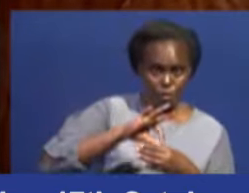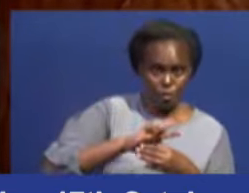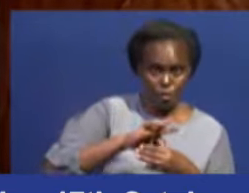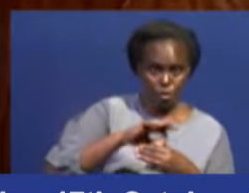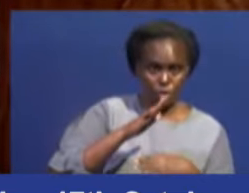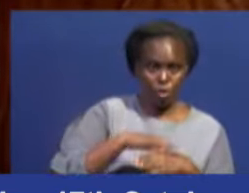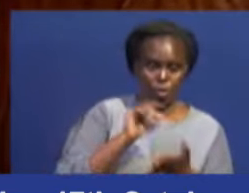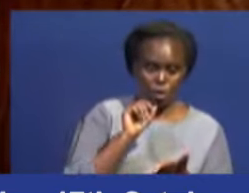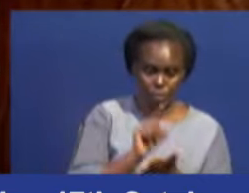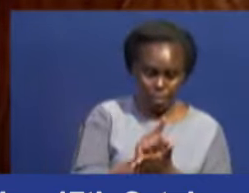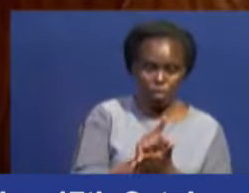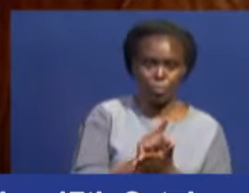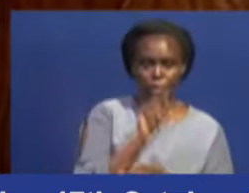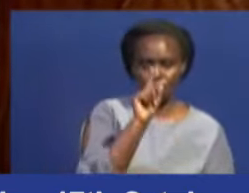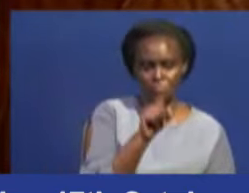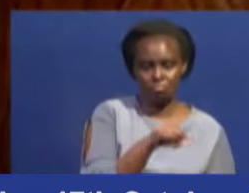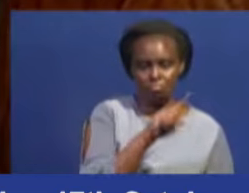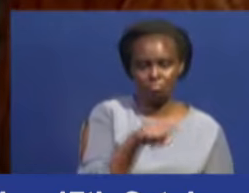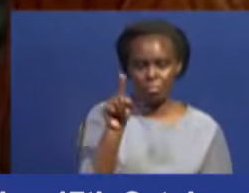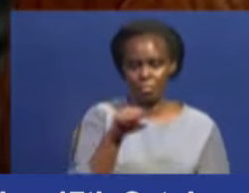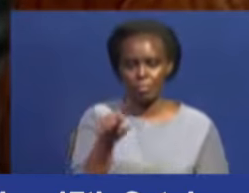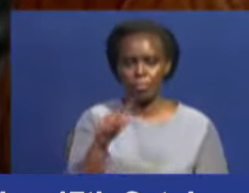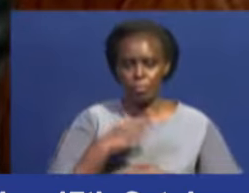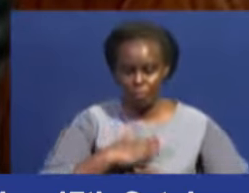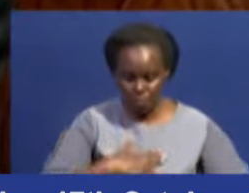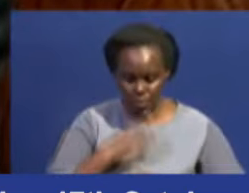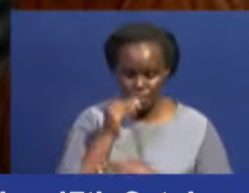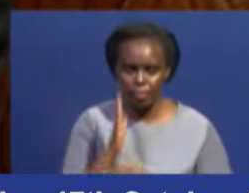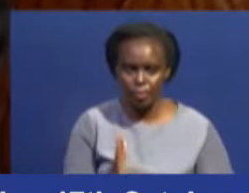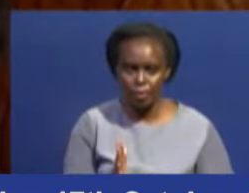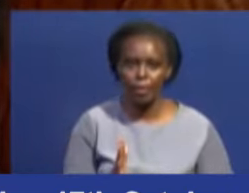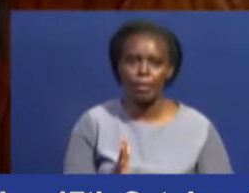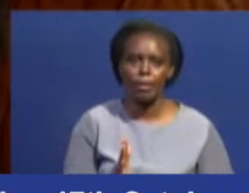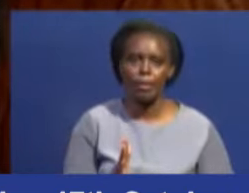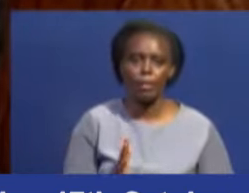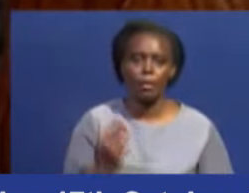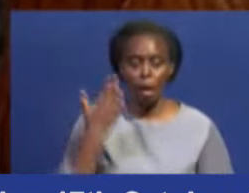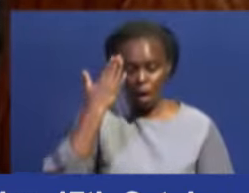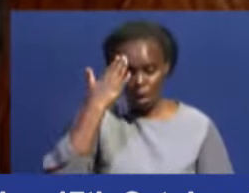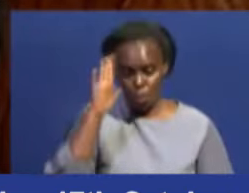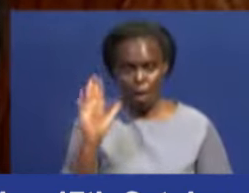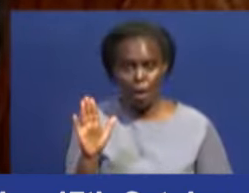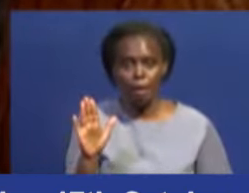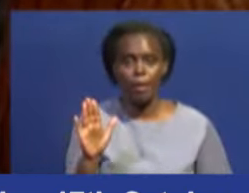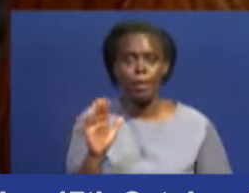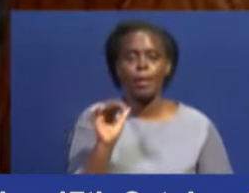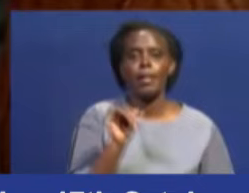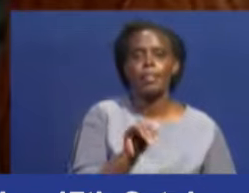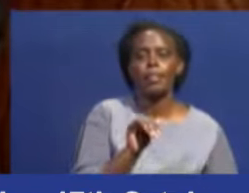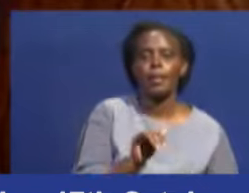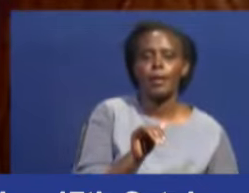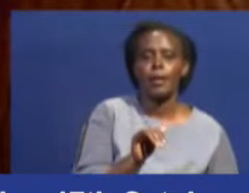the impeachment charges. Mr. Speaker, we are aware